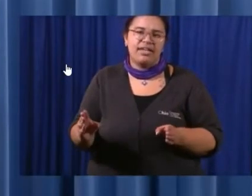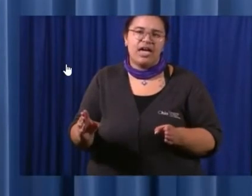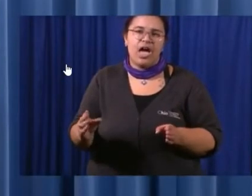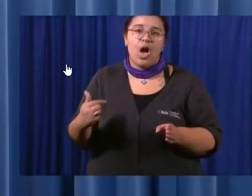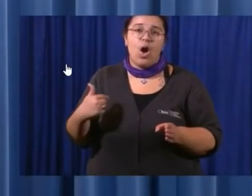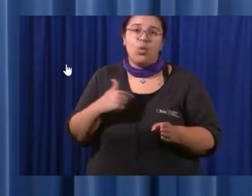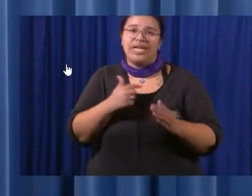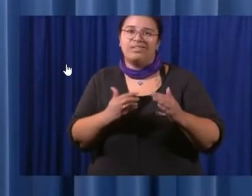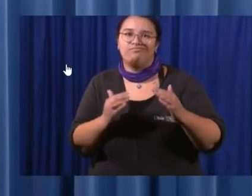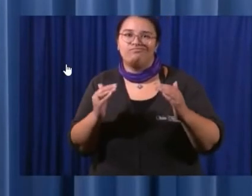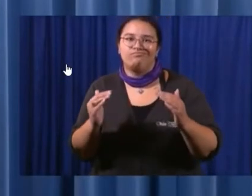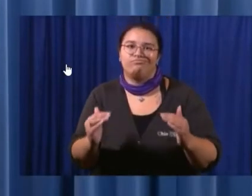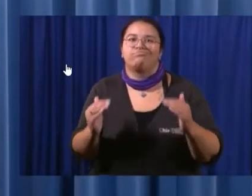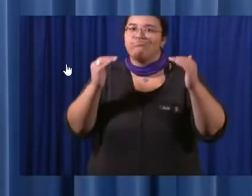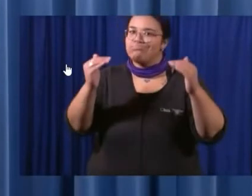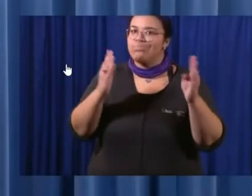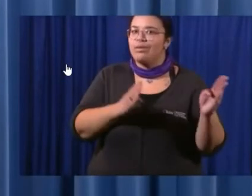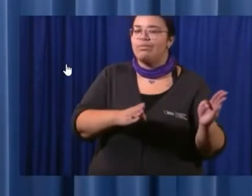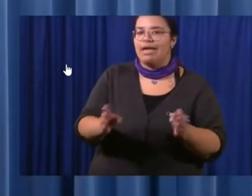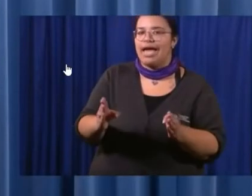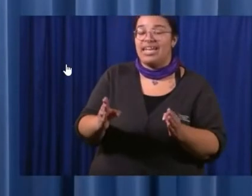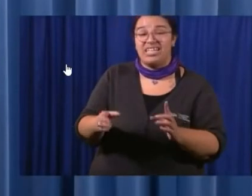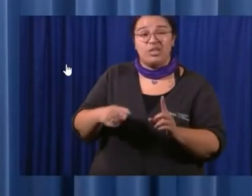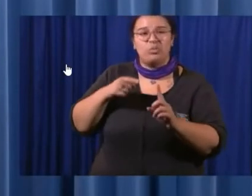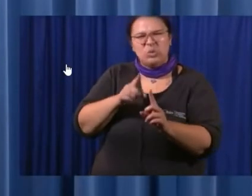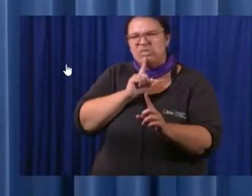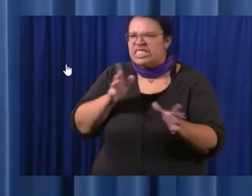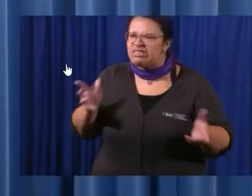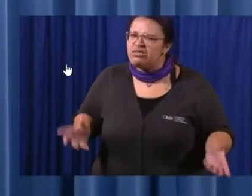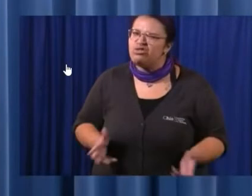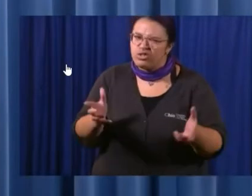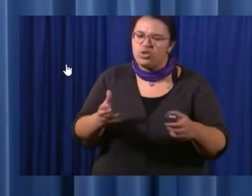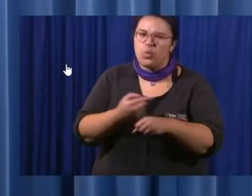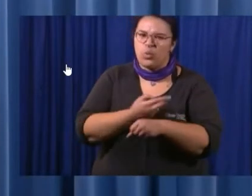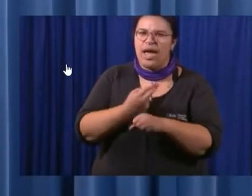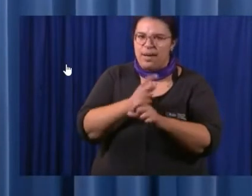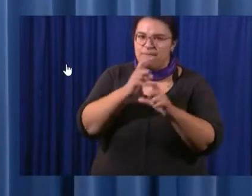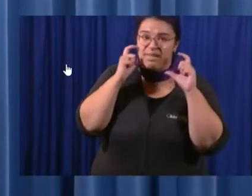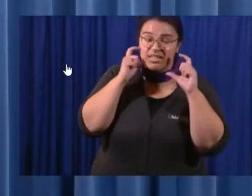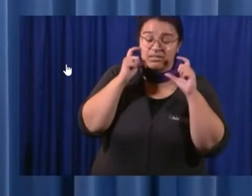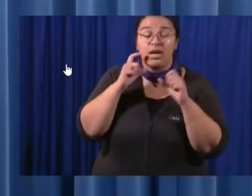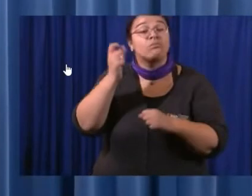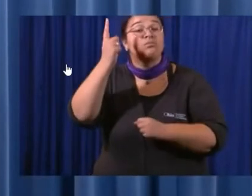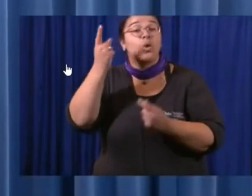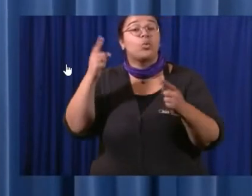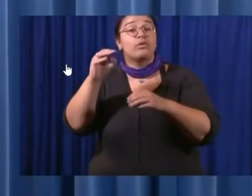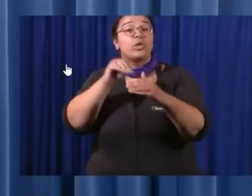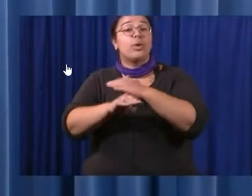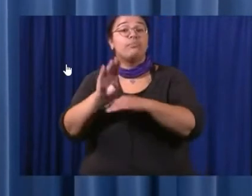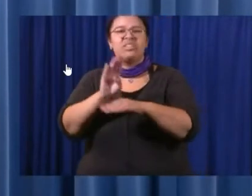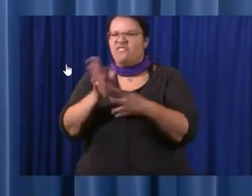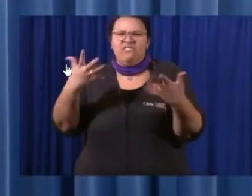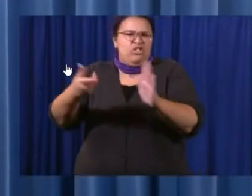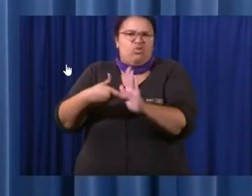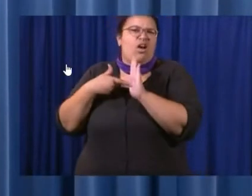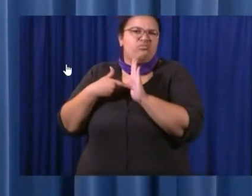getting our fellow Ohioans to wear these masks. It's already mandated inside business. When you walk into a